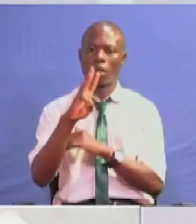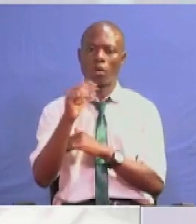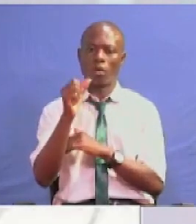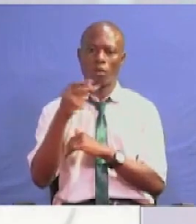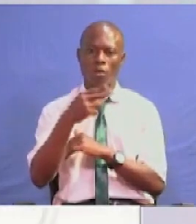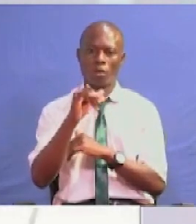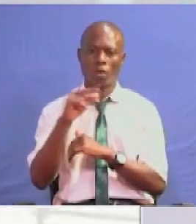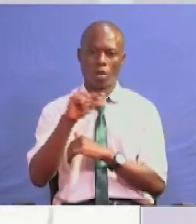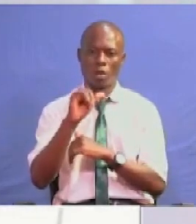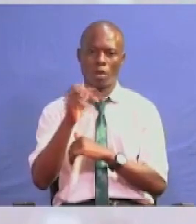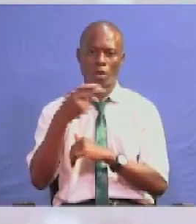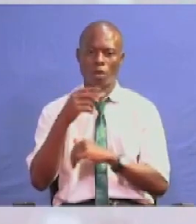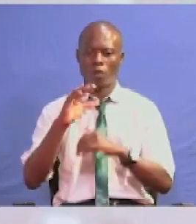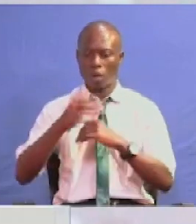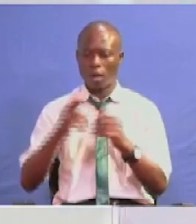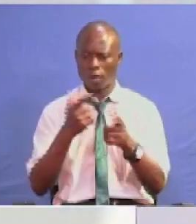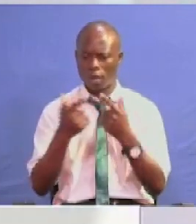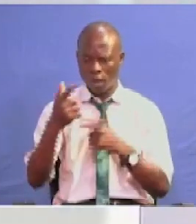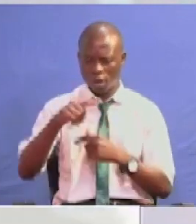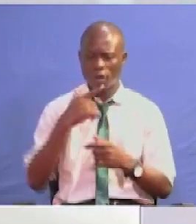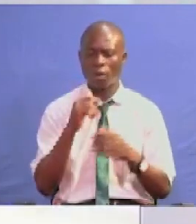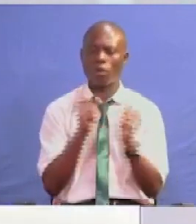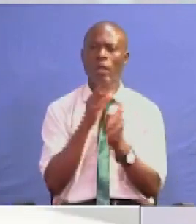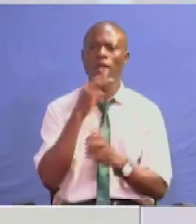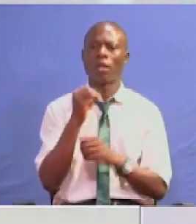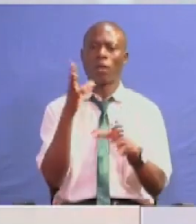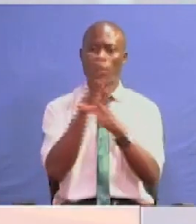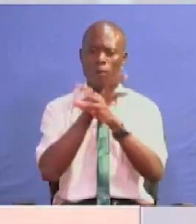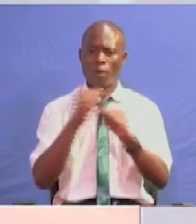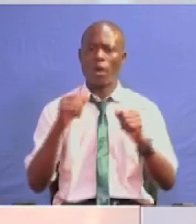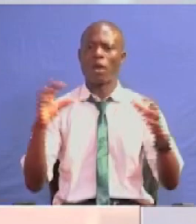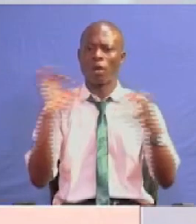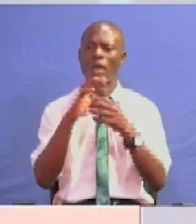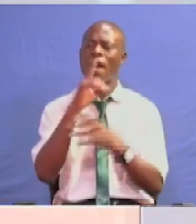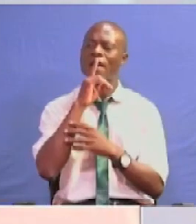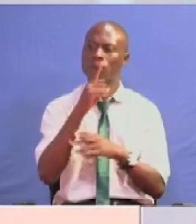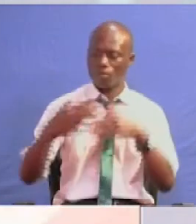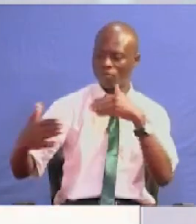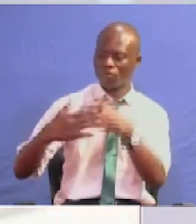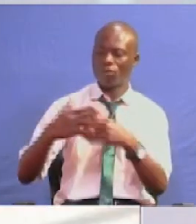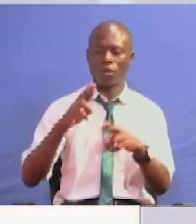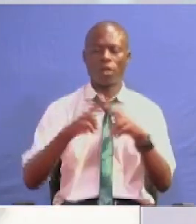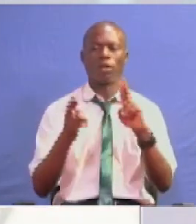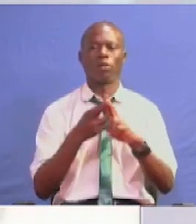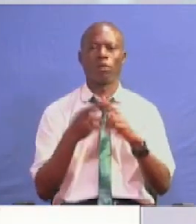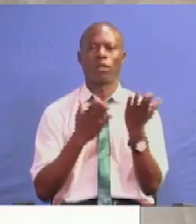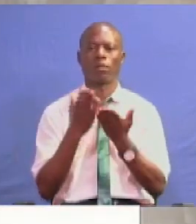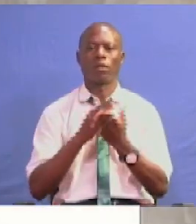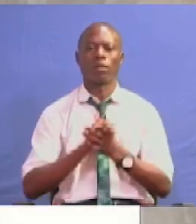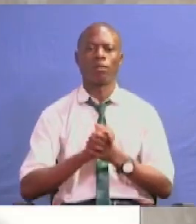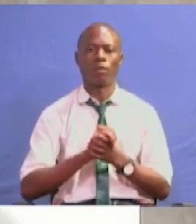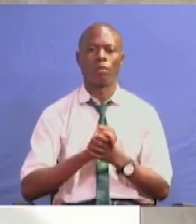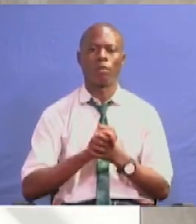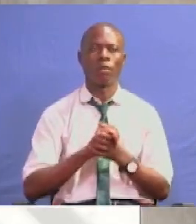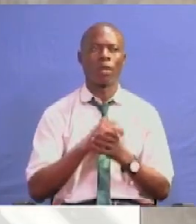Gachagua negated the claims of wrangles between him and the president and assured of their close relation in service delivery.